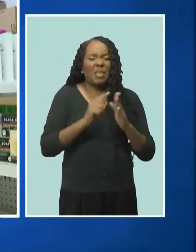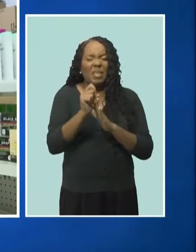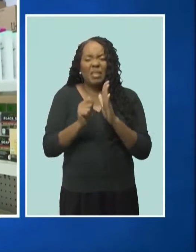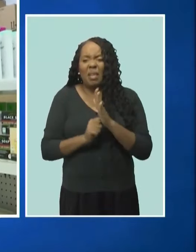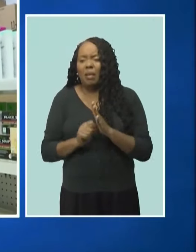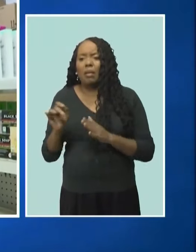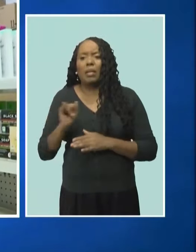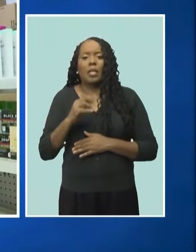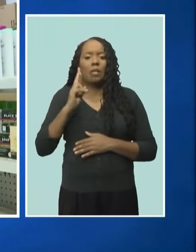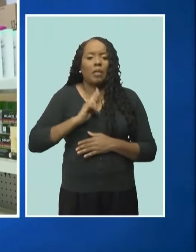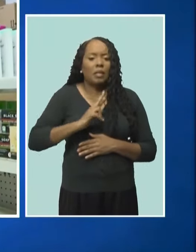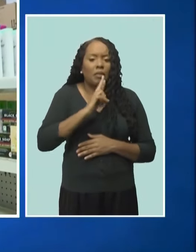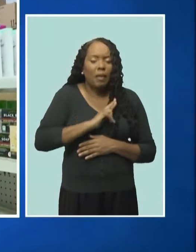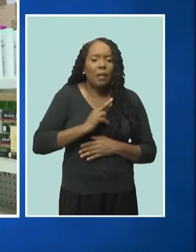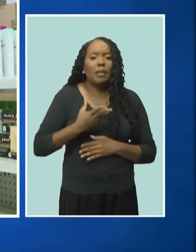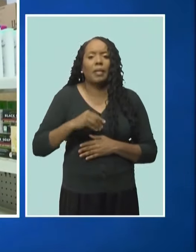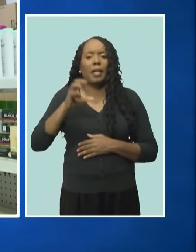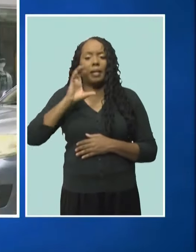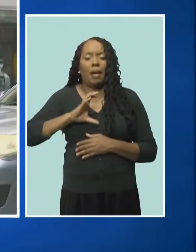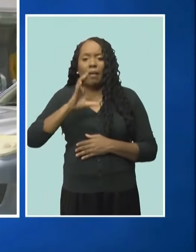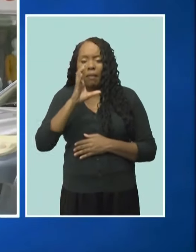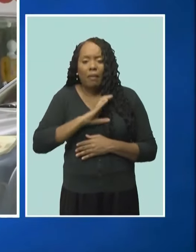and cafes are going to come with it.